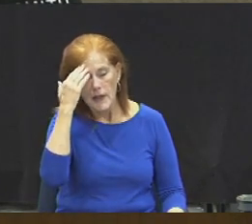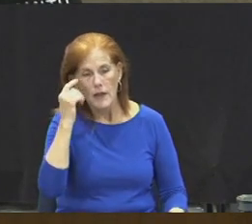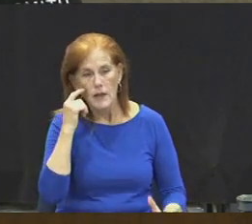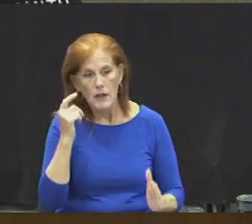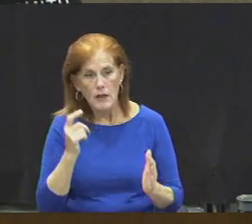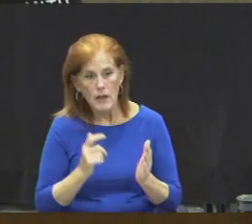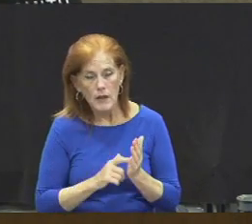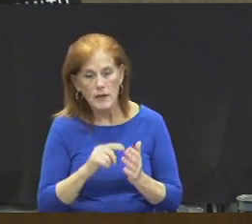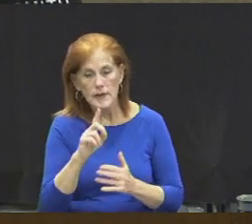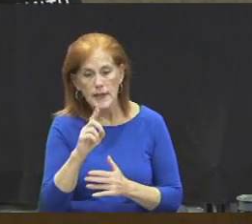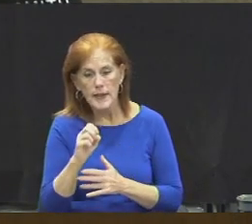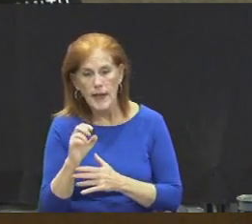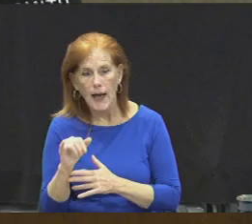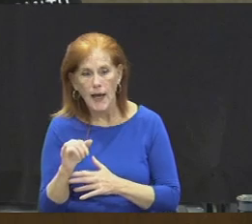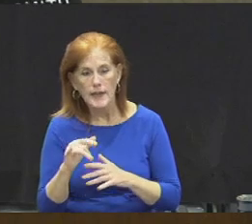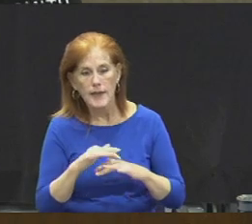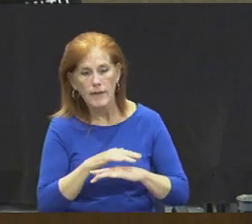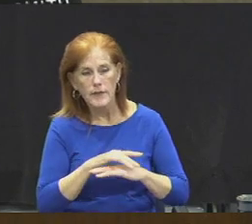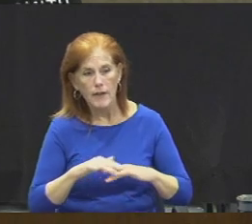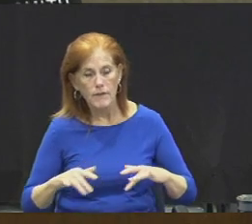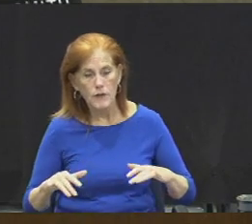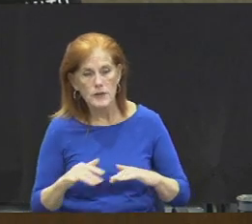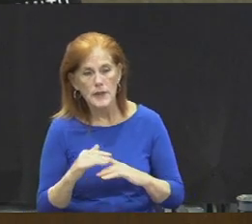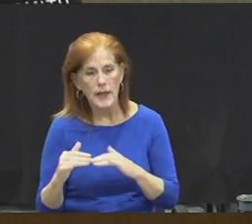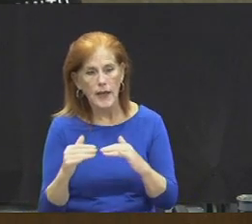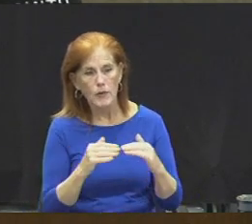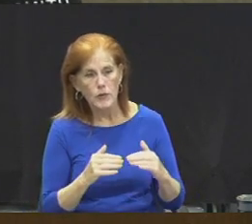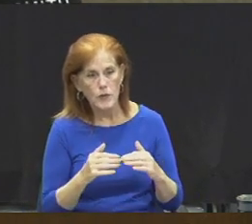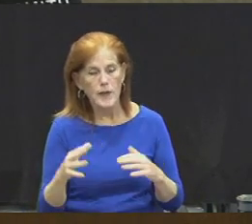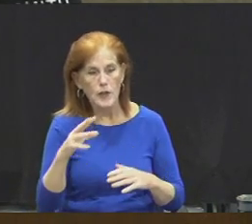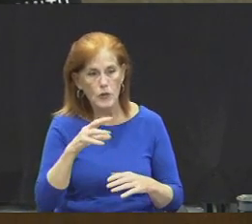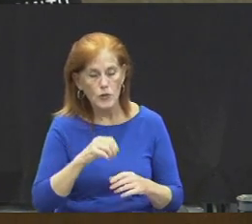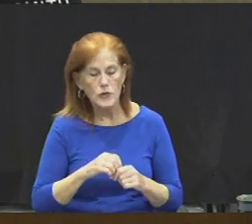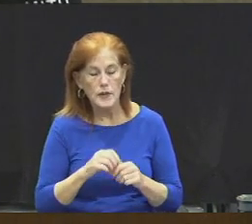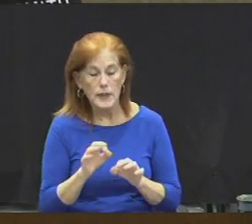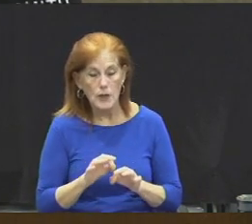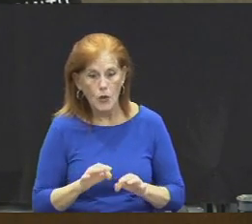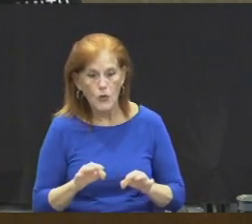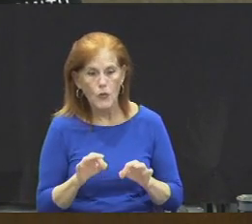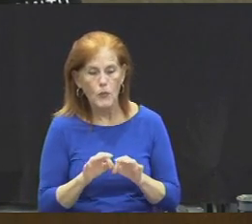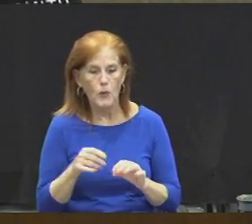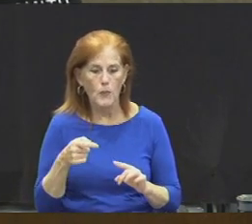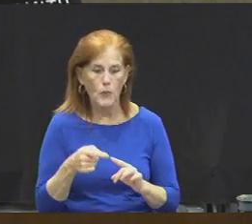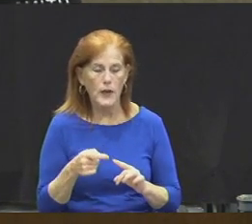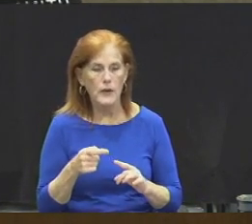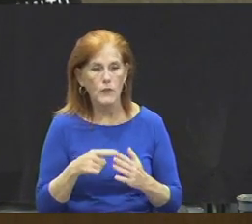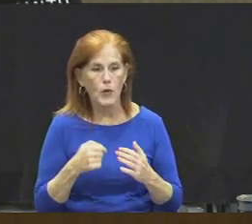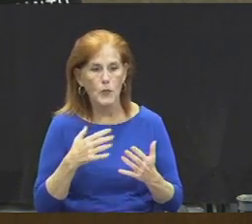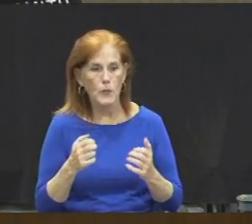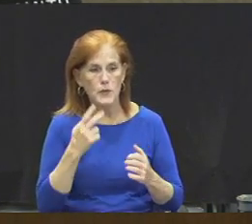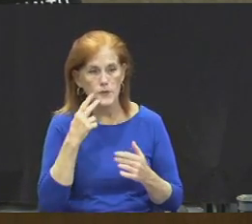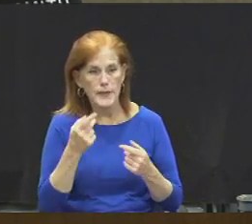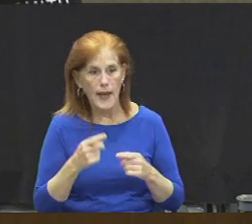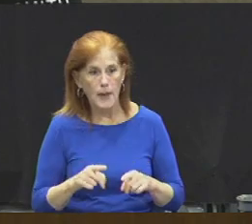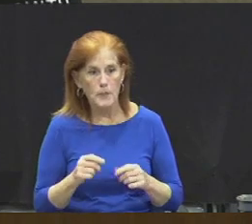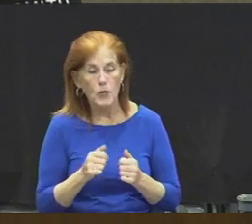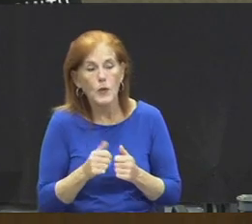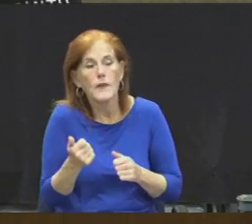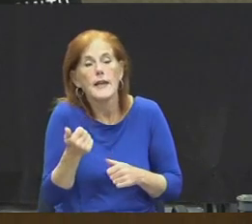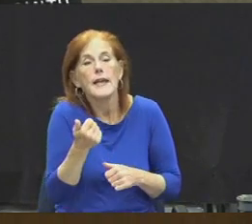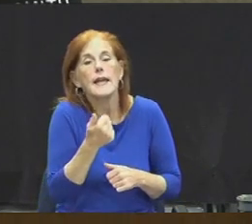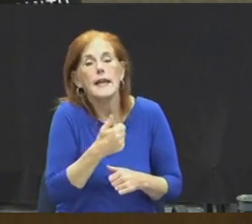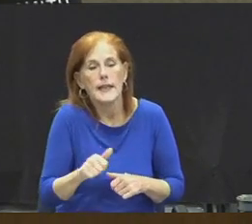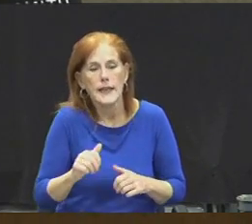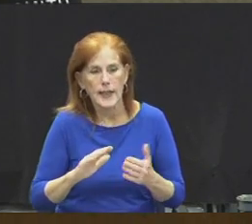diversity, equity, and inclusion as a core principle in terms of what we would like to see happening with any